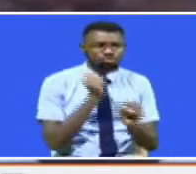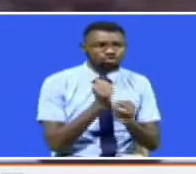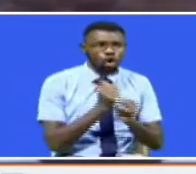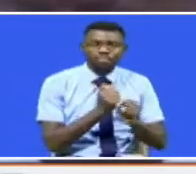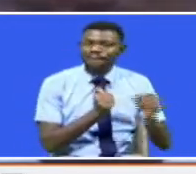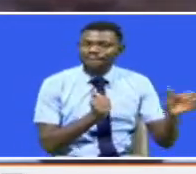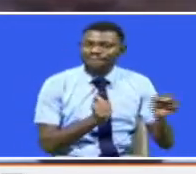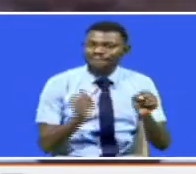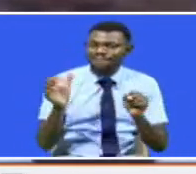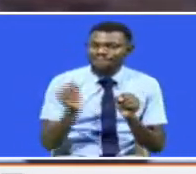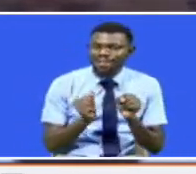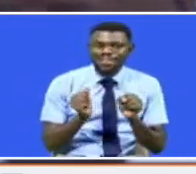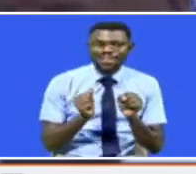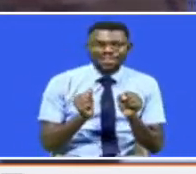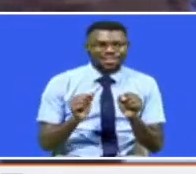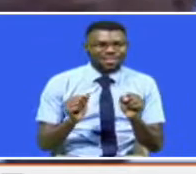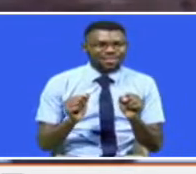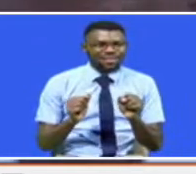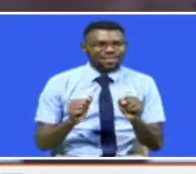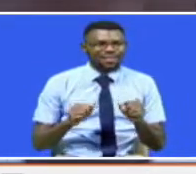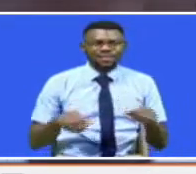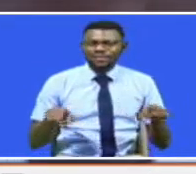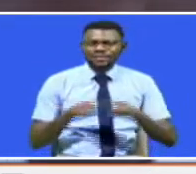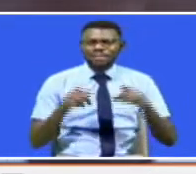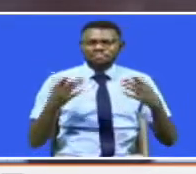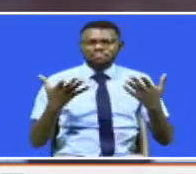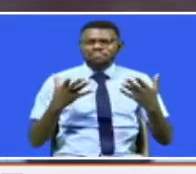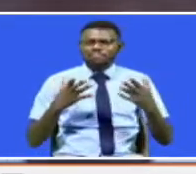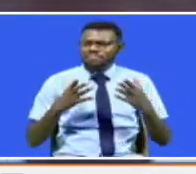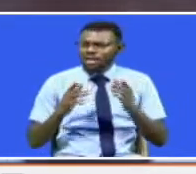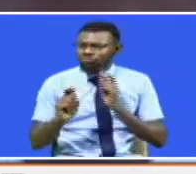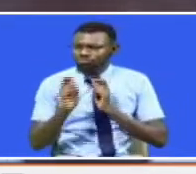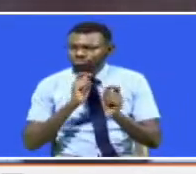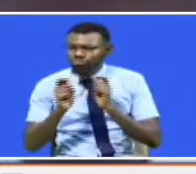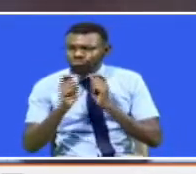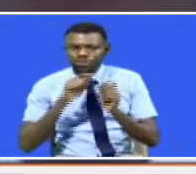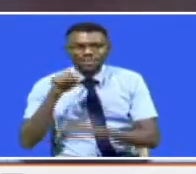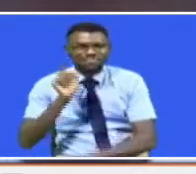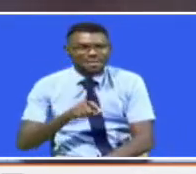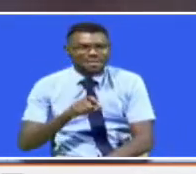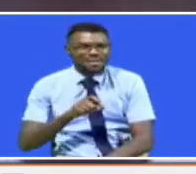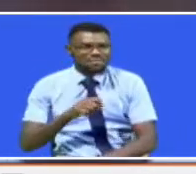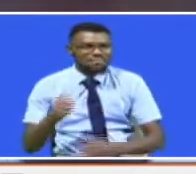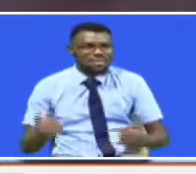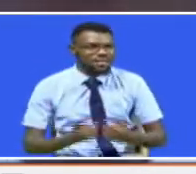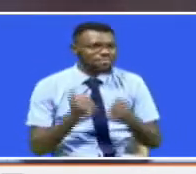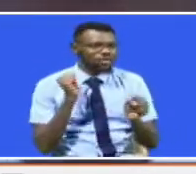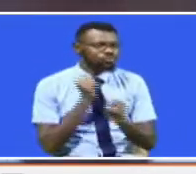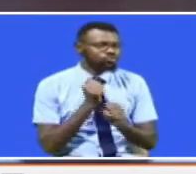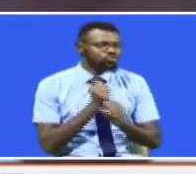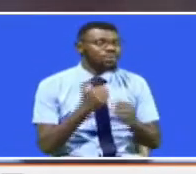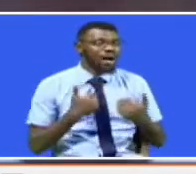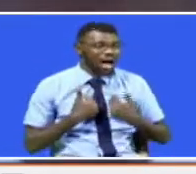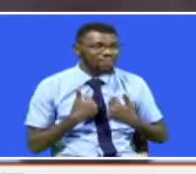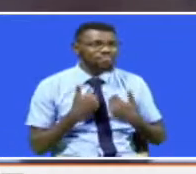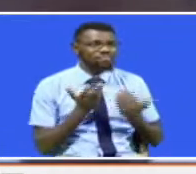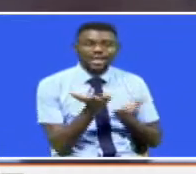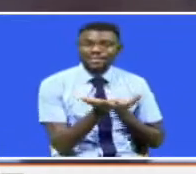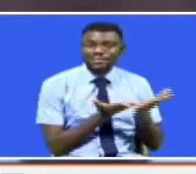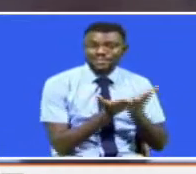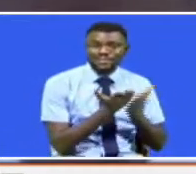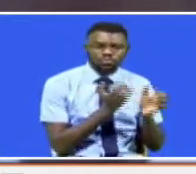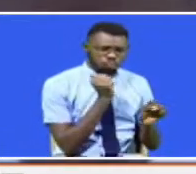the assembly watu walipewa kazi wakawa vetted. So sisi tunasema ya kwamba mtu wakipewa kazi afanye kazi